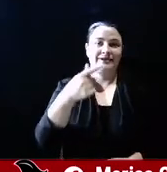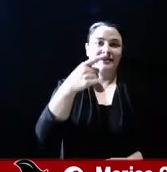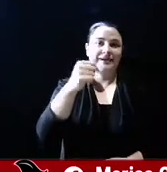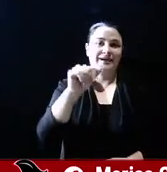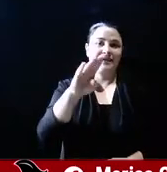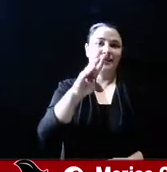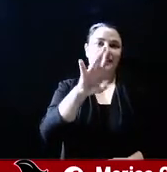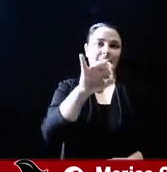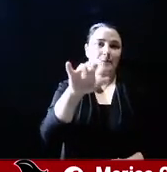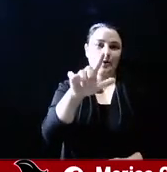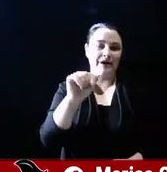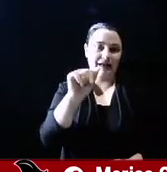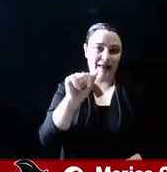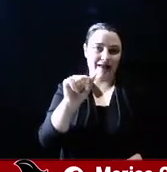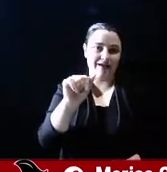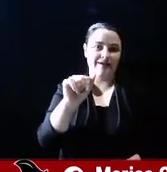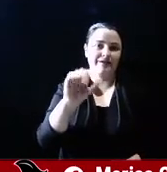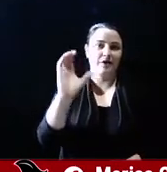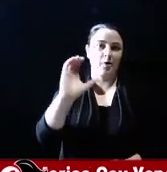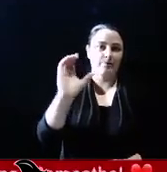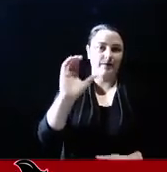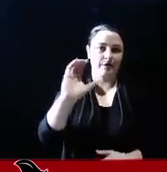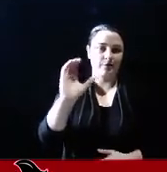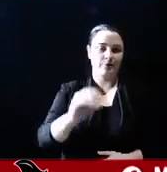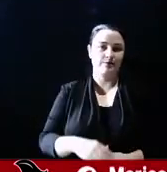Gabriela Briceno Camargo.